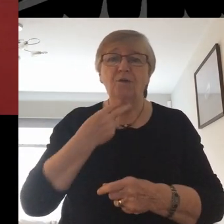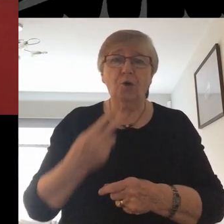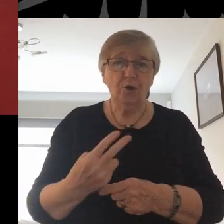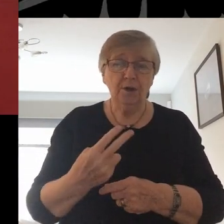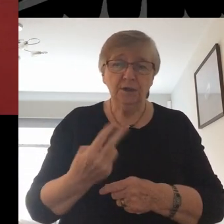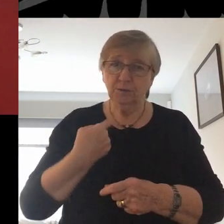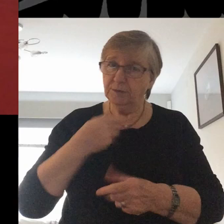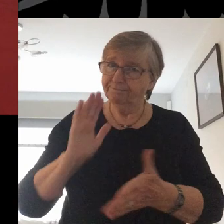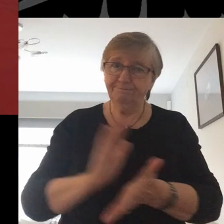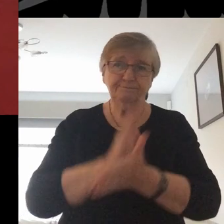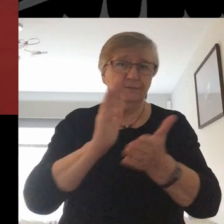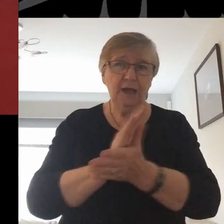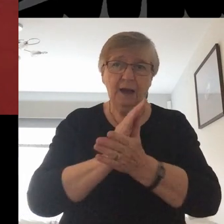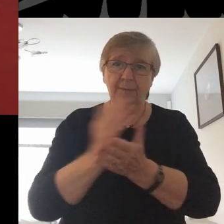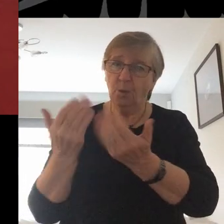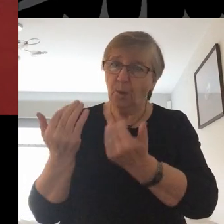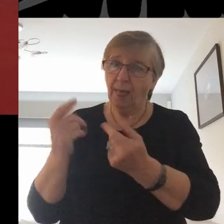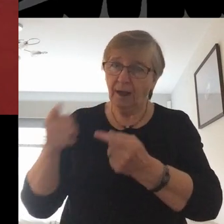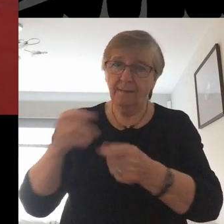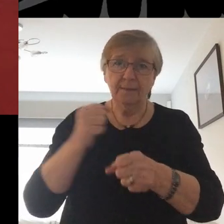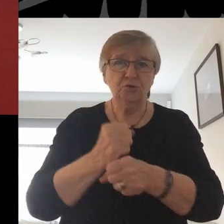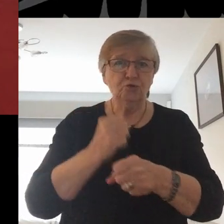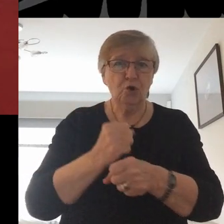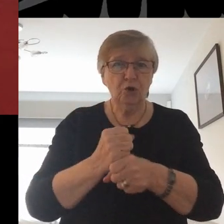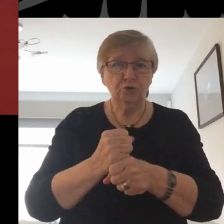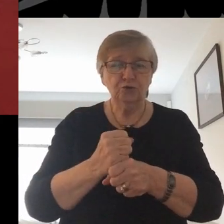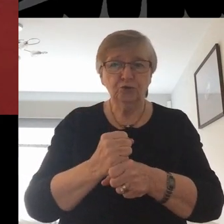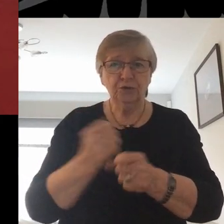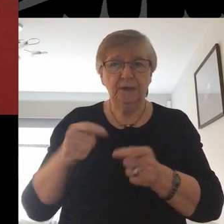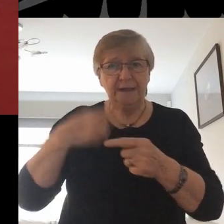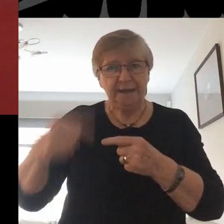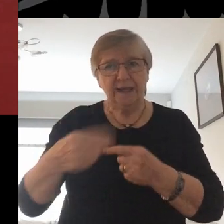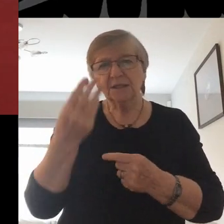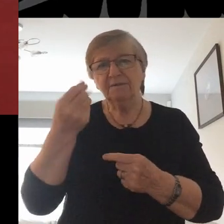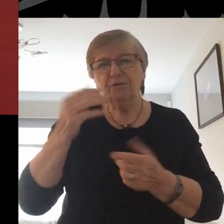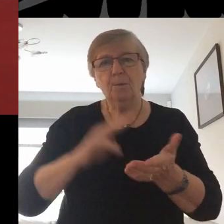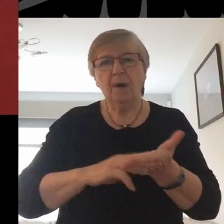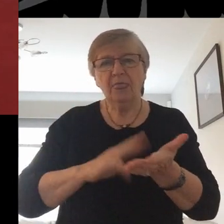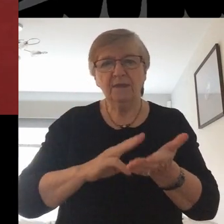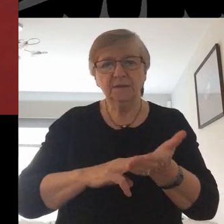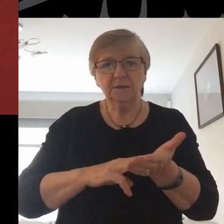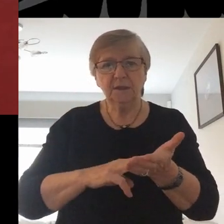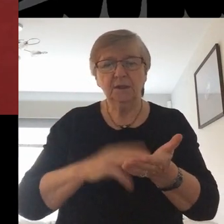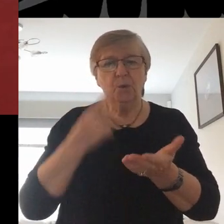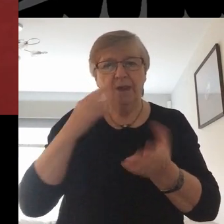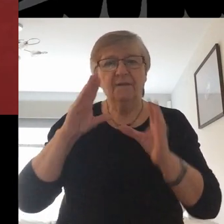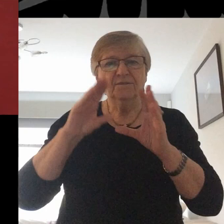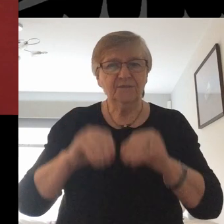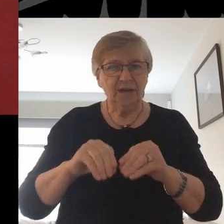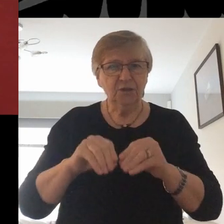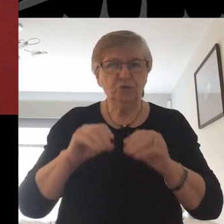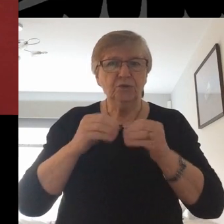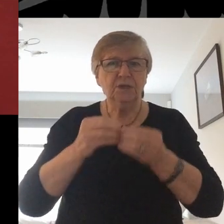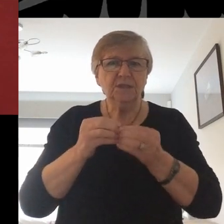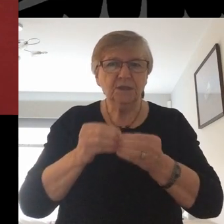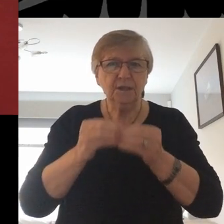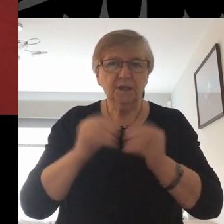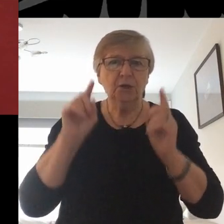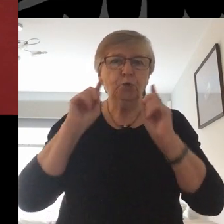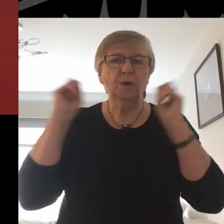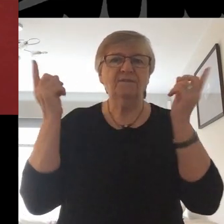that George is with us for the next few months as he, as I say, completes his studies at Glasgow University and